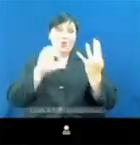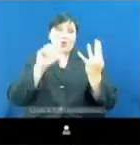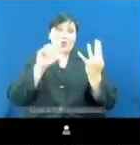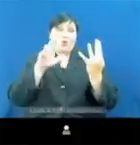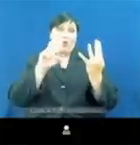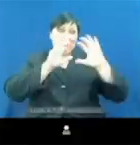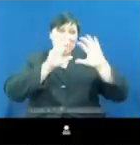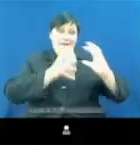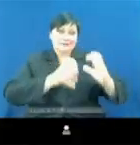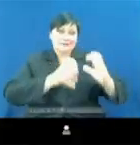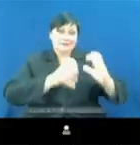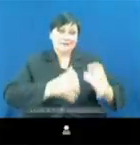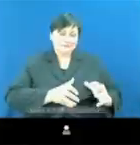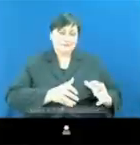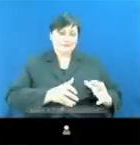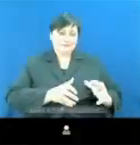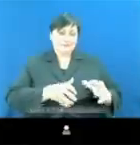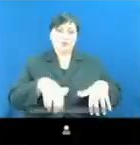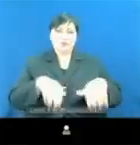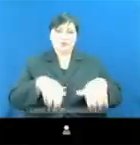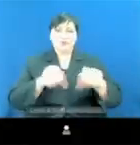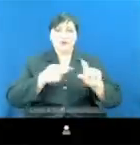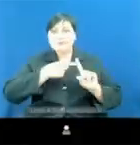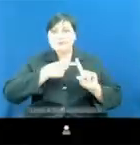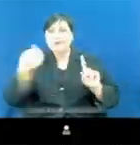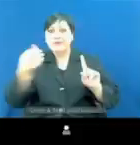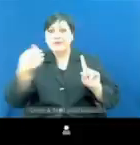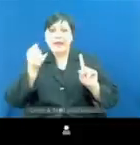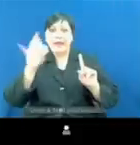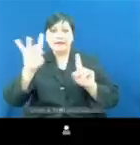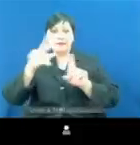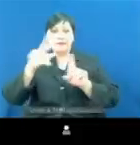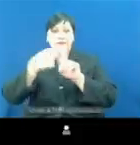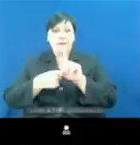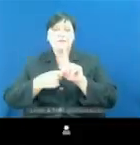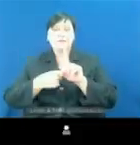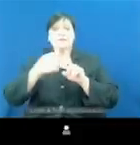class that culminates with a mentorship.